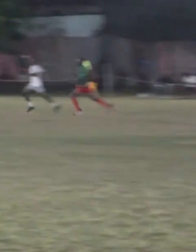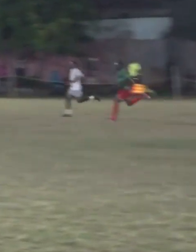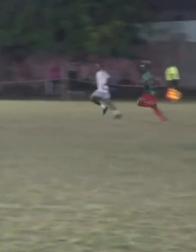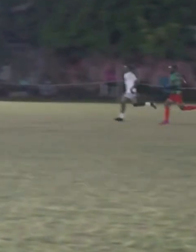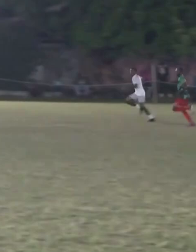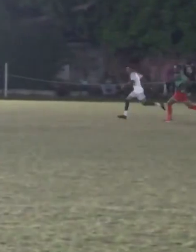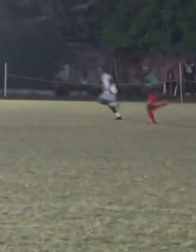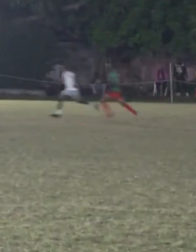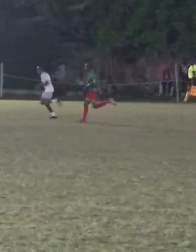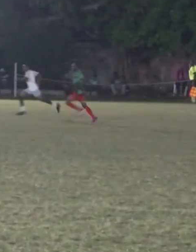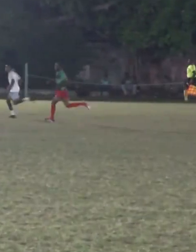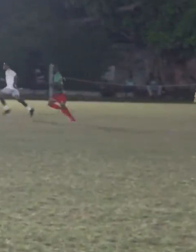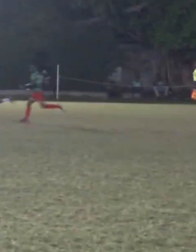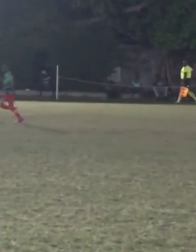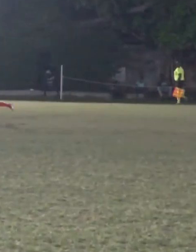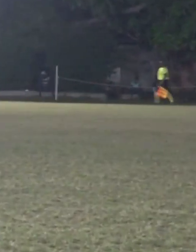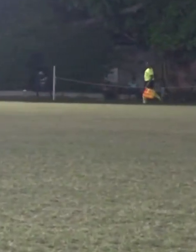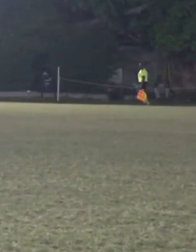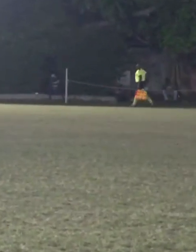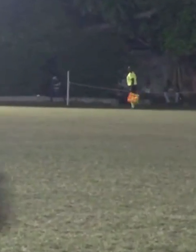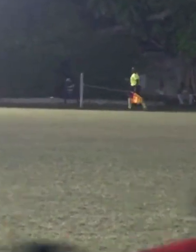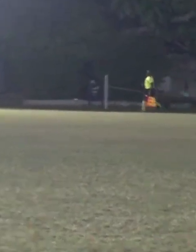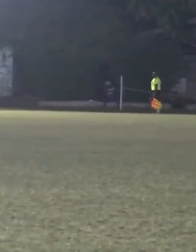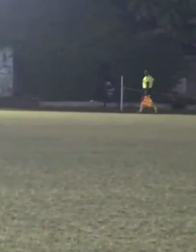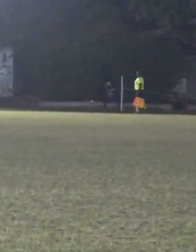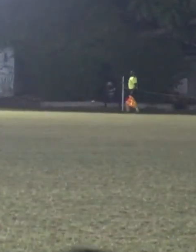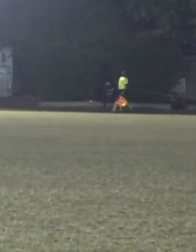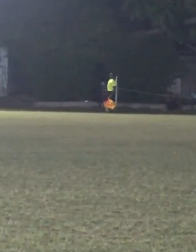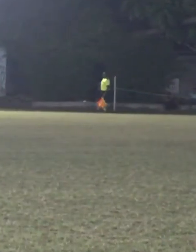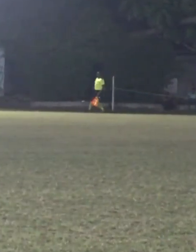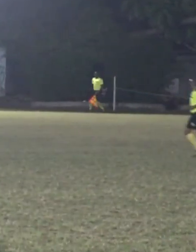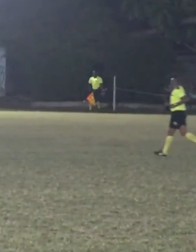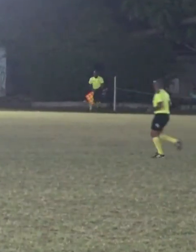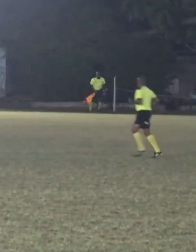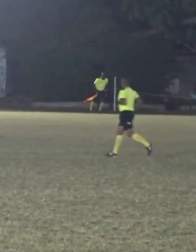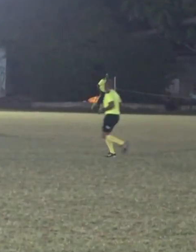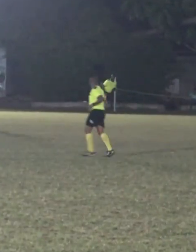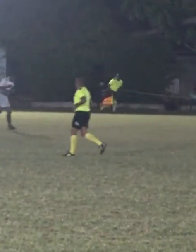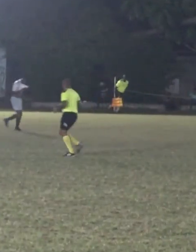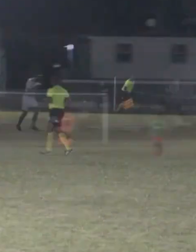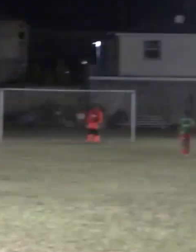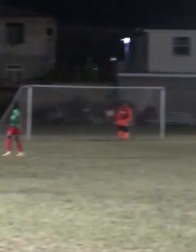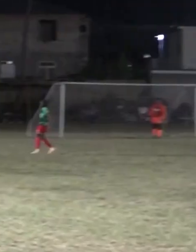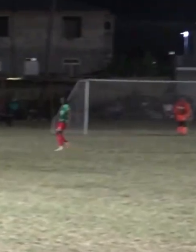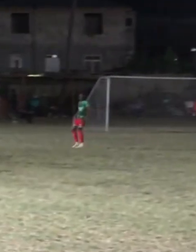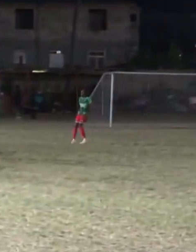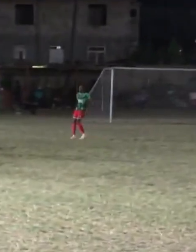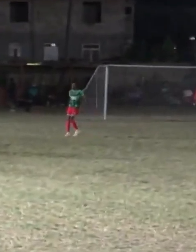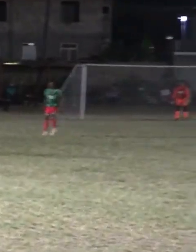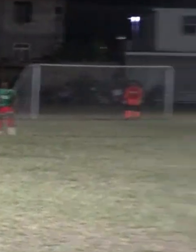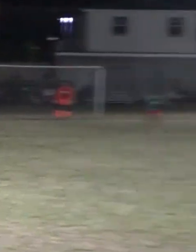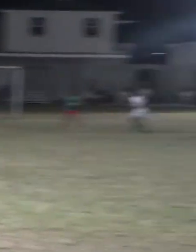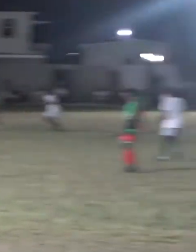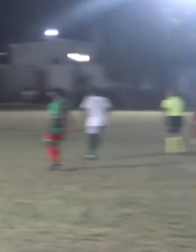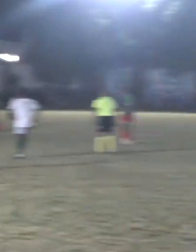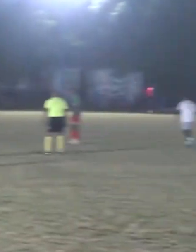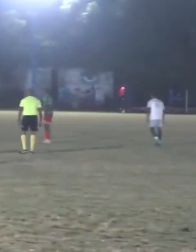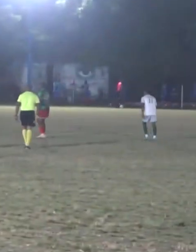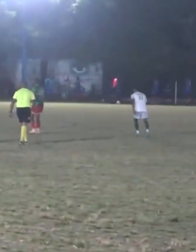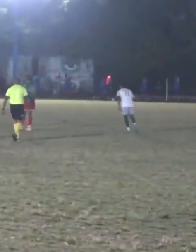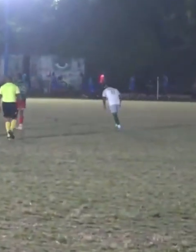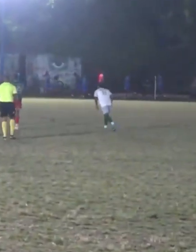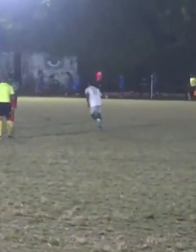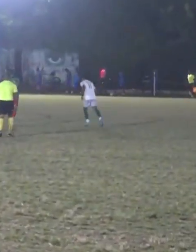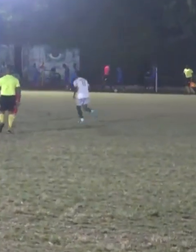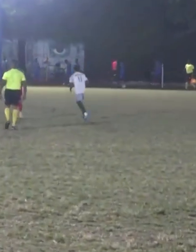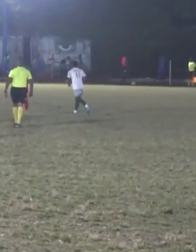5th goal as well, this time beating 2 defenders, and that was his hat trick. And one more for good measure, and Jante James would account for